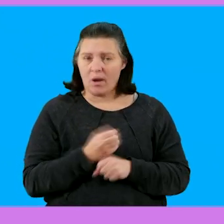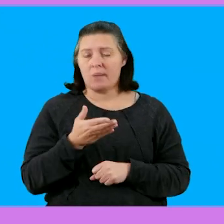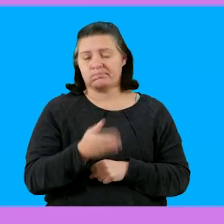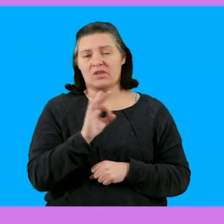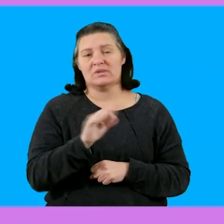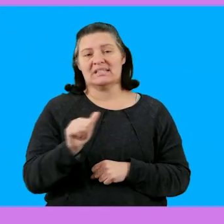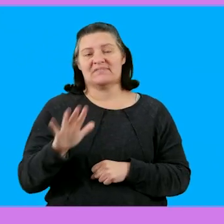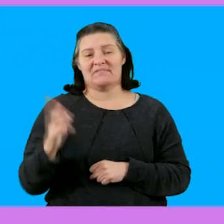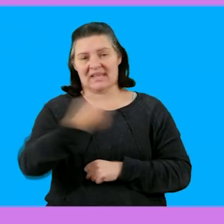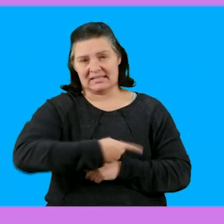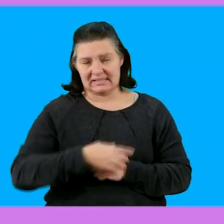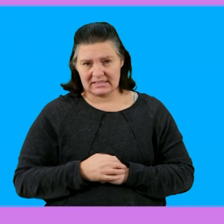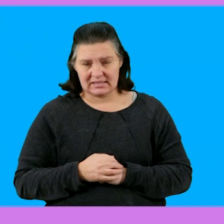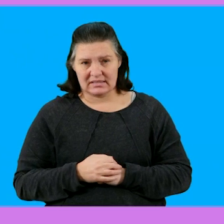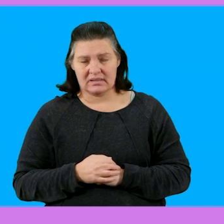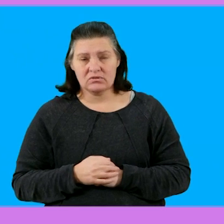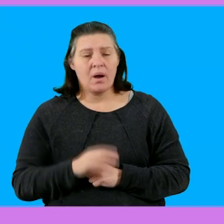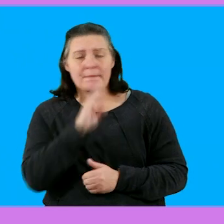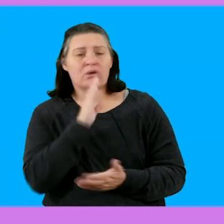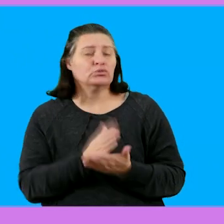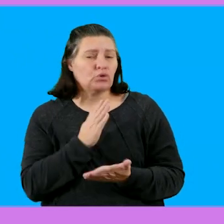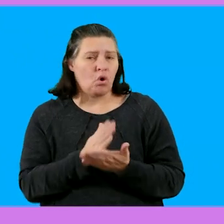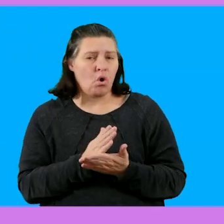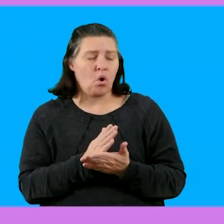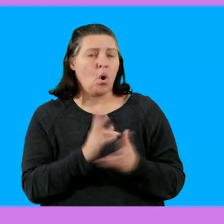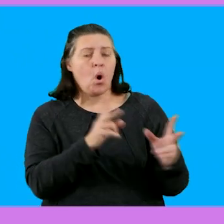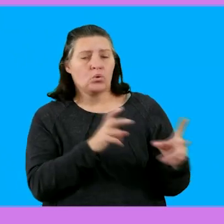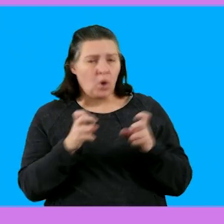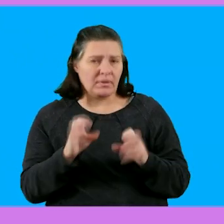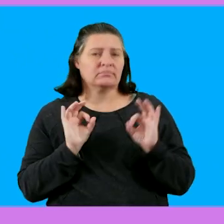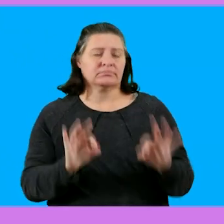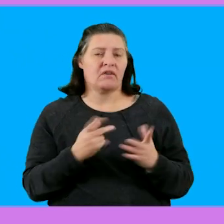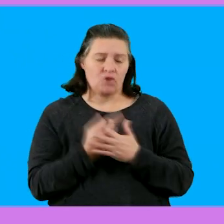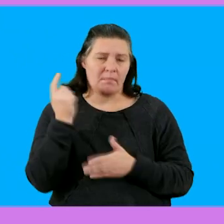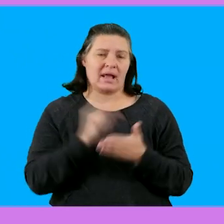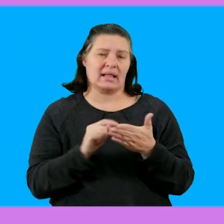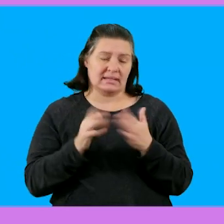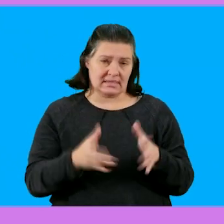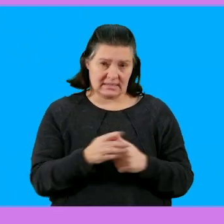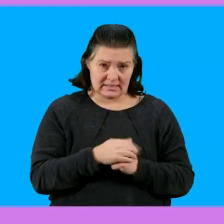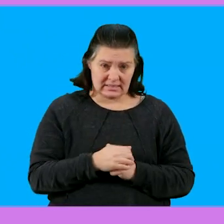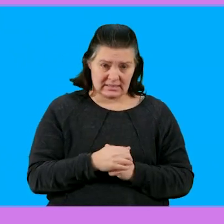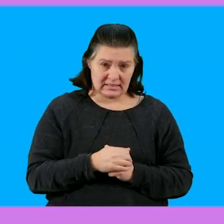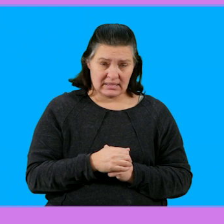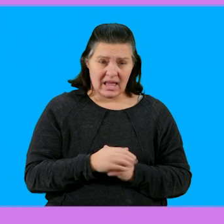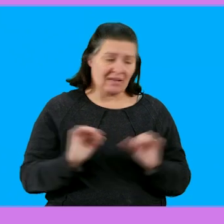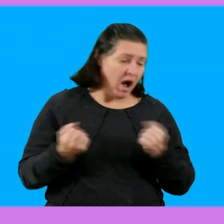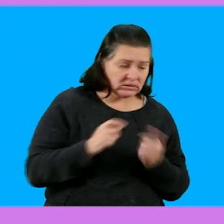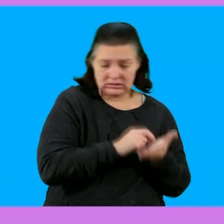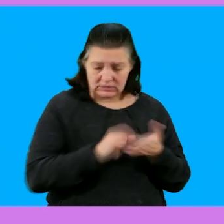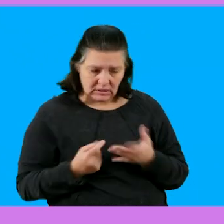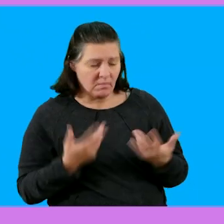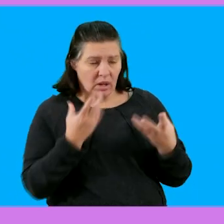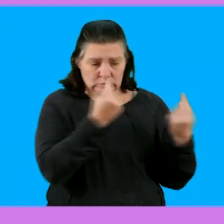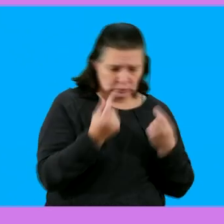of 365 days. Always make sure that you copy correctly from your calculator. Guys, especially when we're in a hurry and we